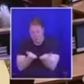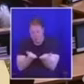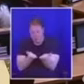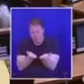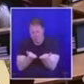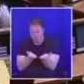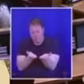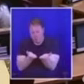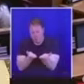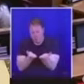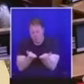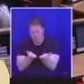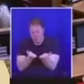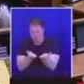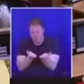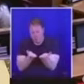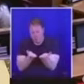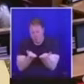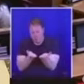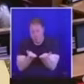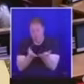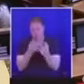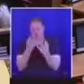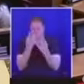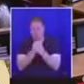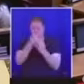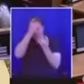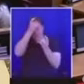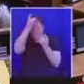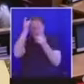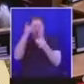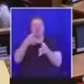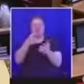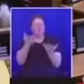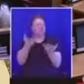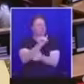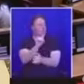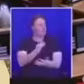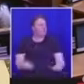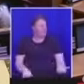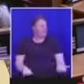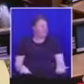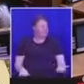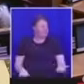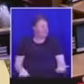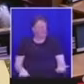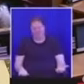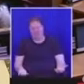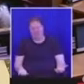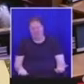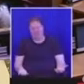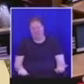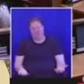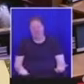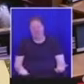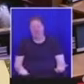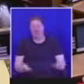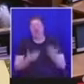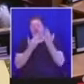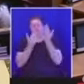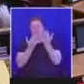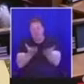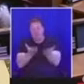We are on notice of motion. Which one? Yeah. Notice of motion.